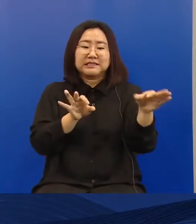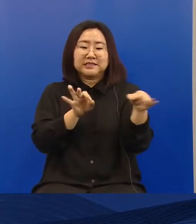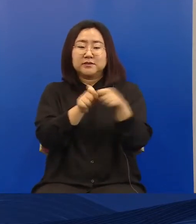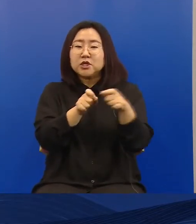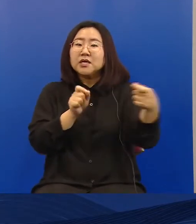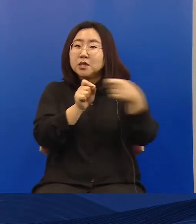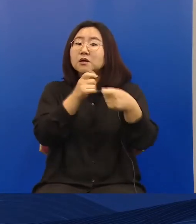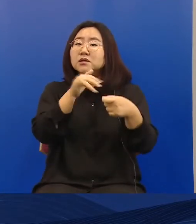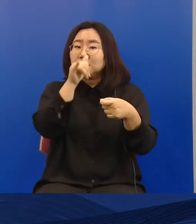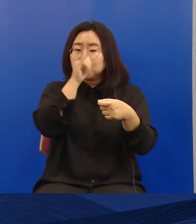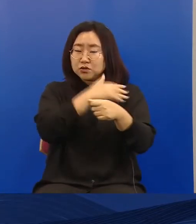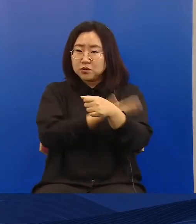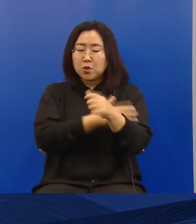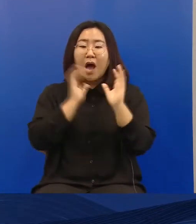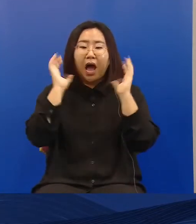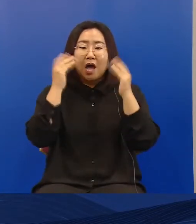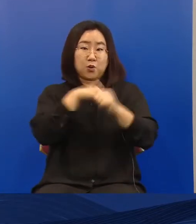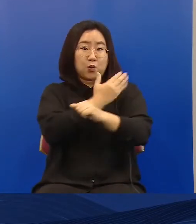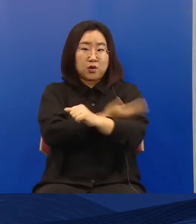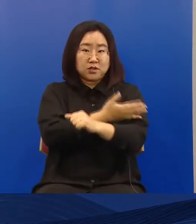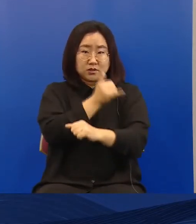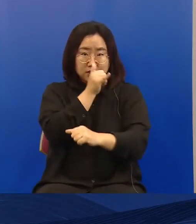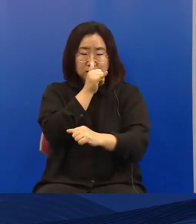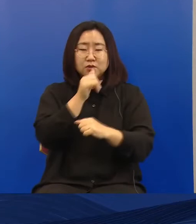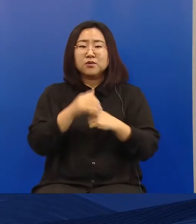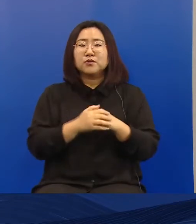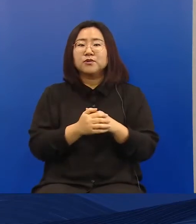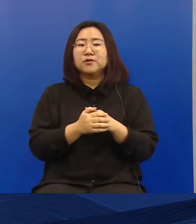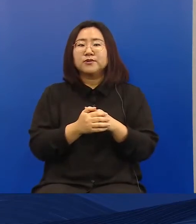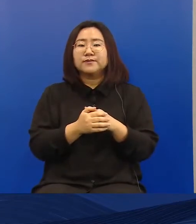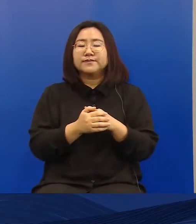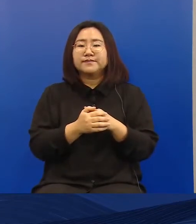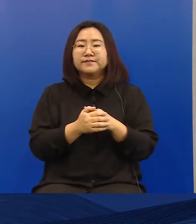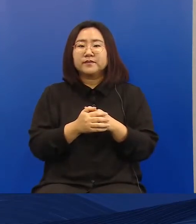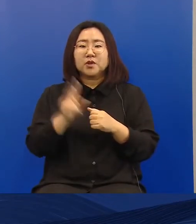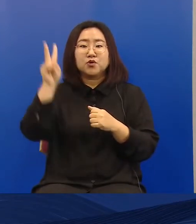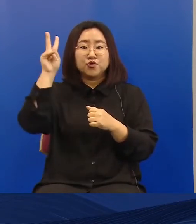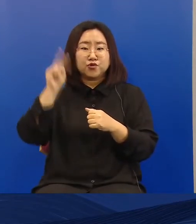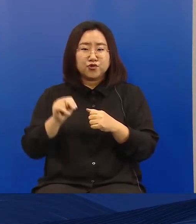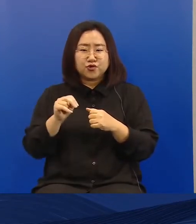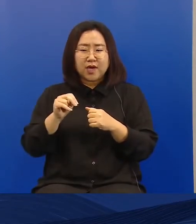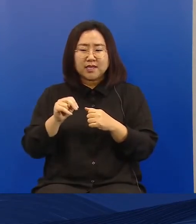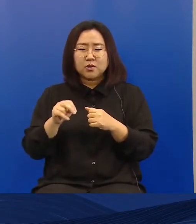rights of the child and the UN rights of Indigenous people.